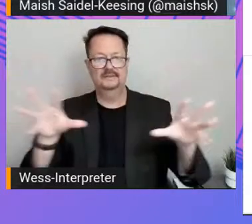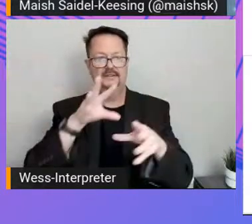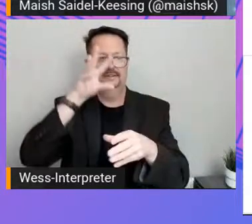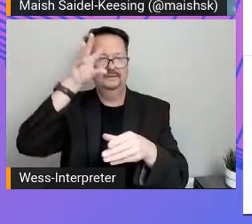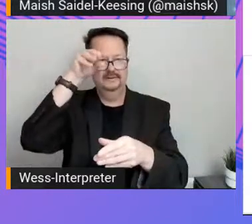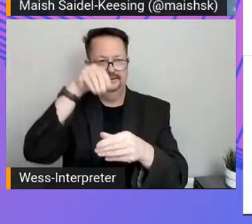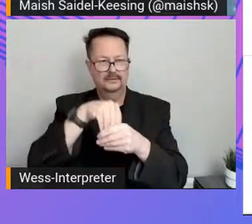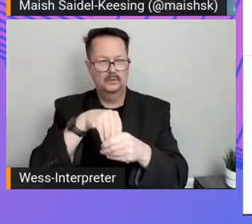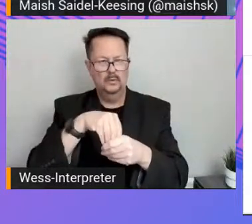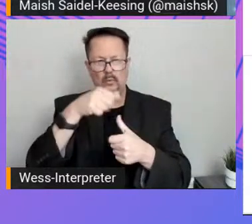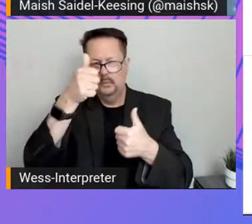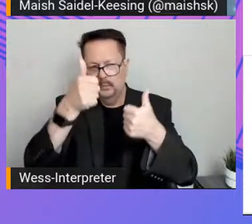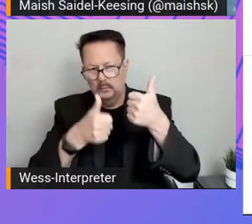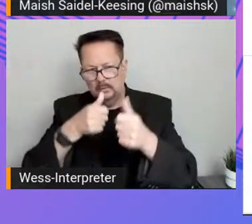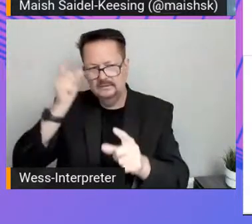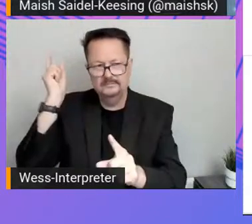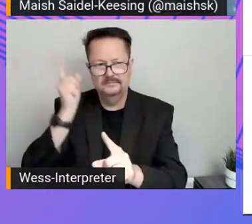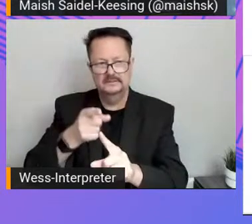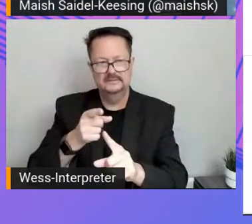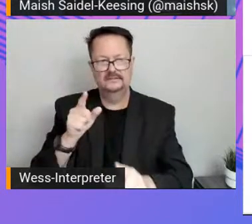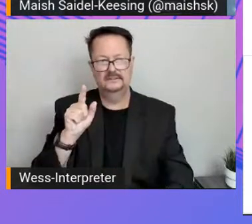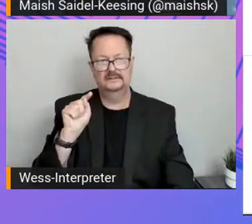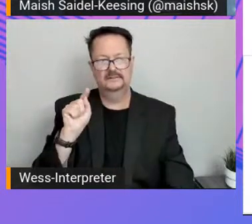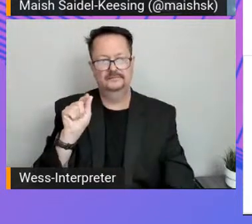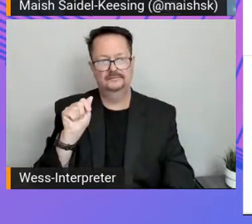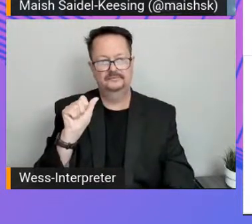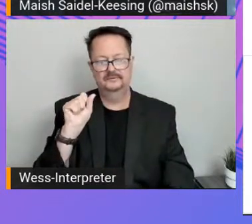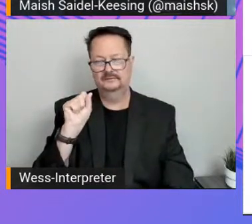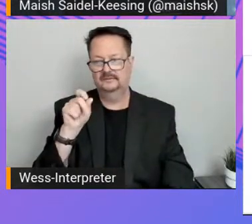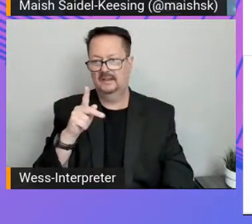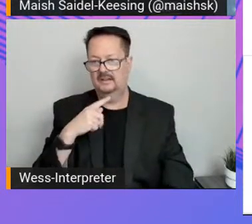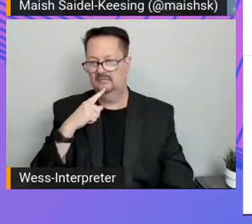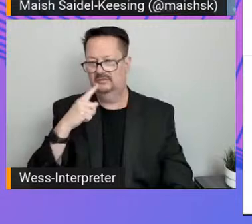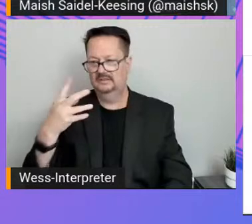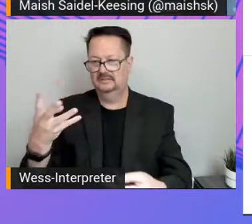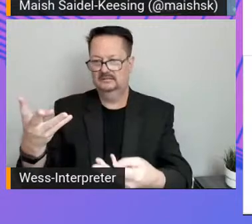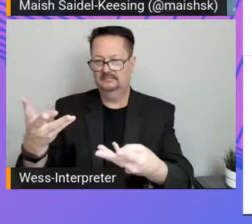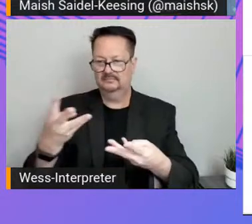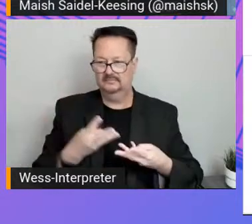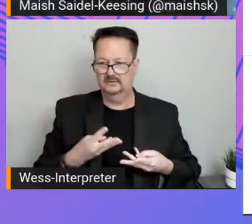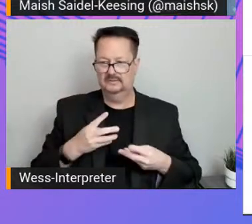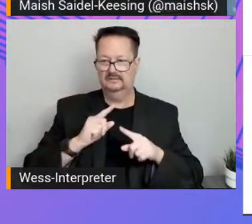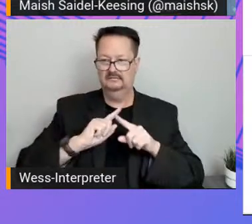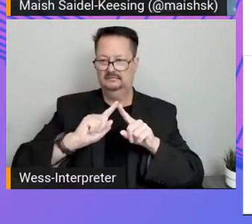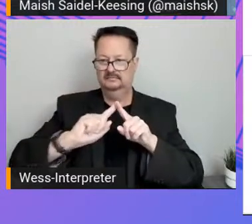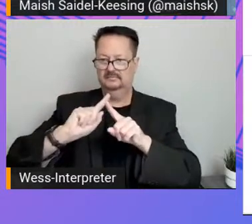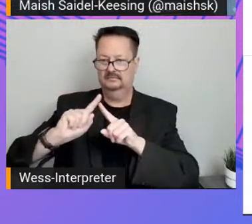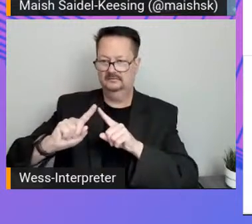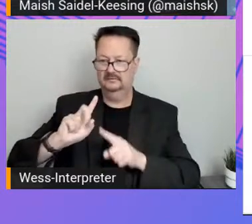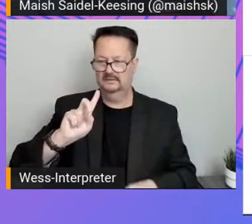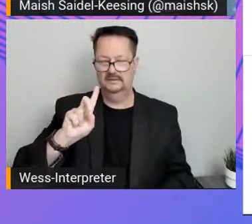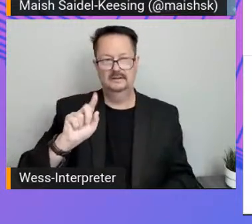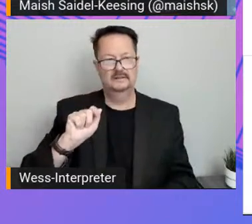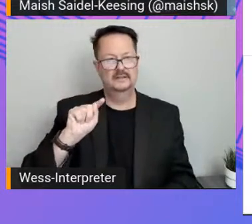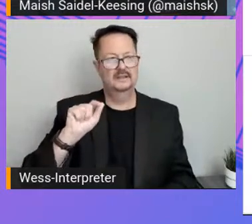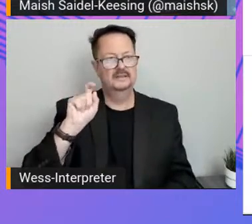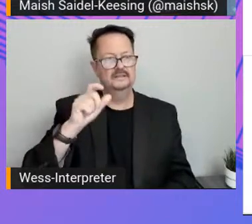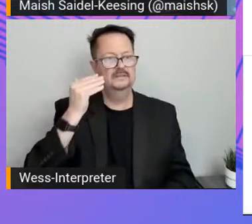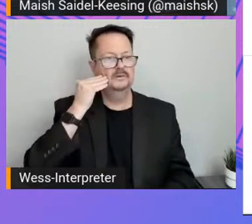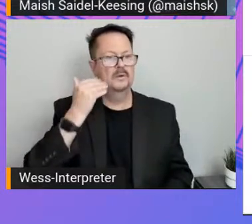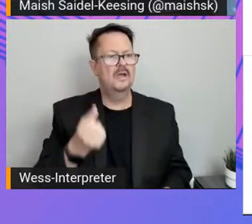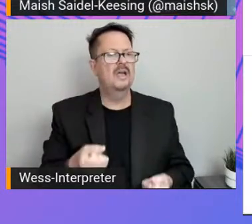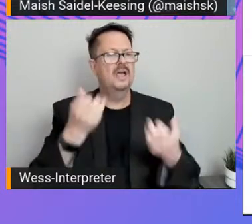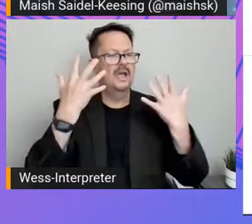definitions associated with each service. So it's pulling in all kinds of data, because what it needs to know how much memory